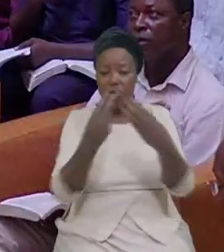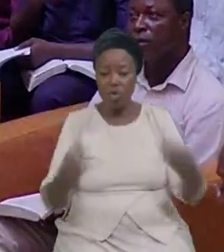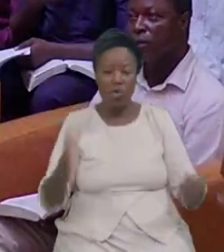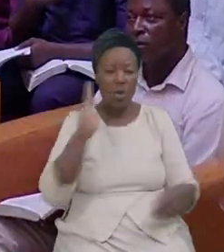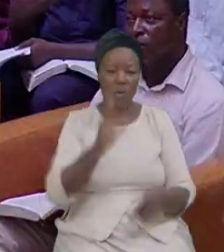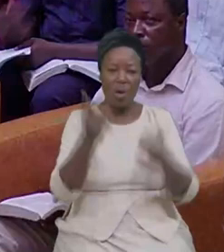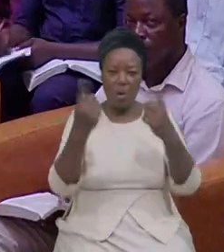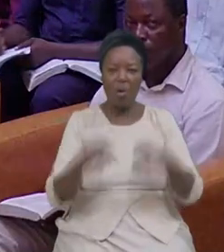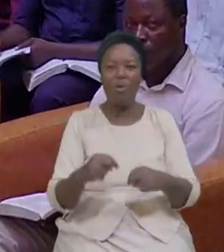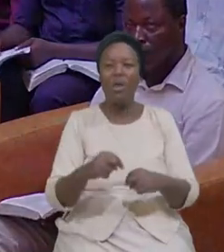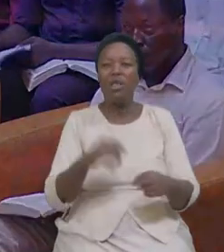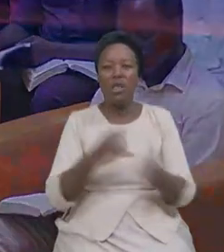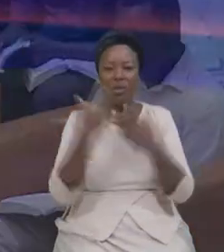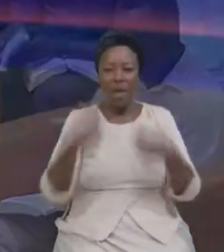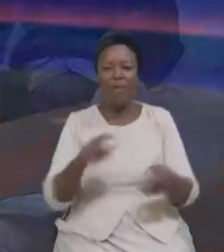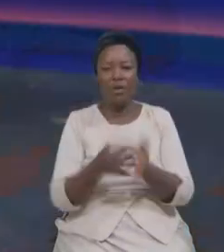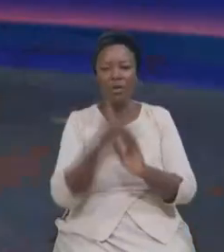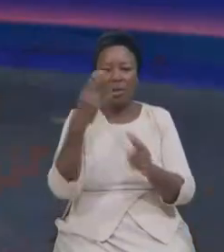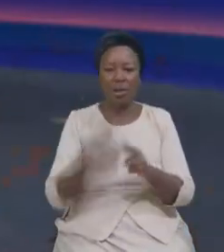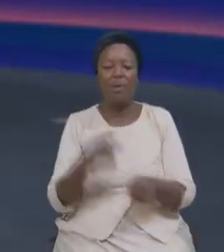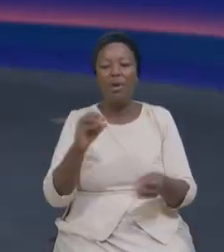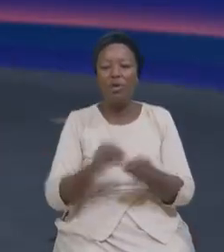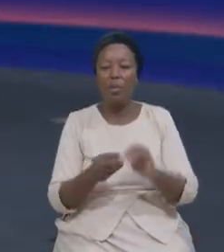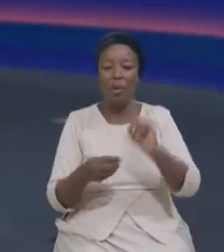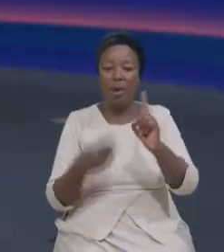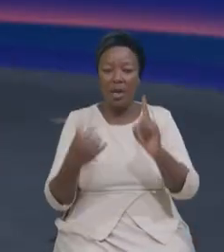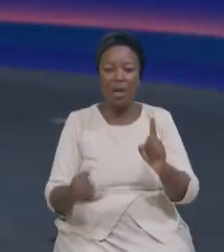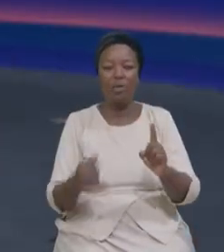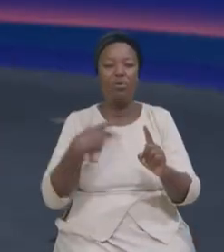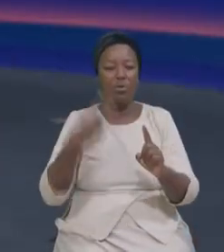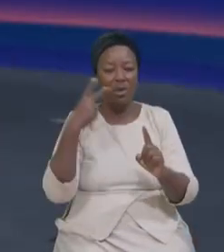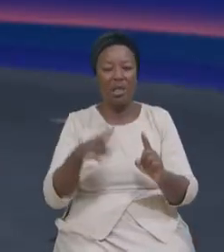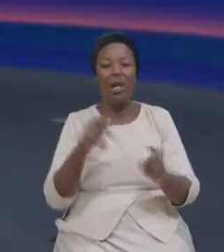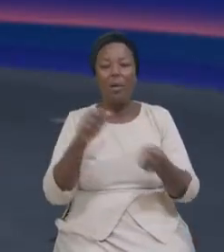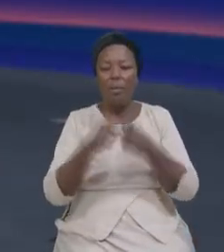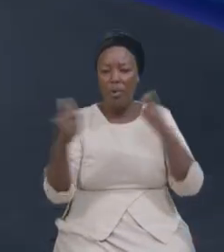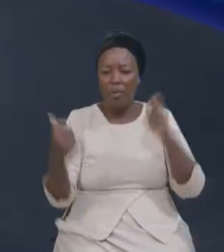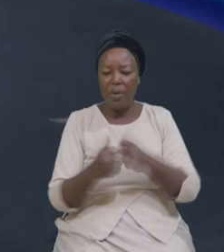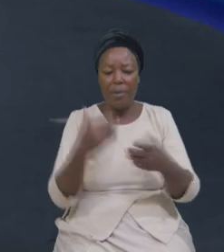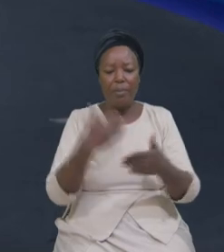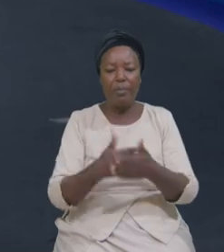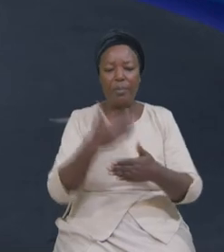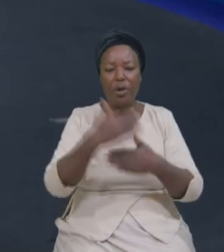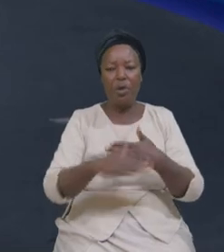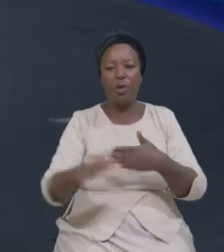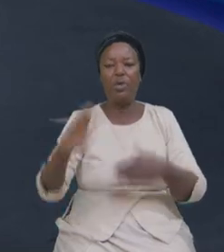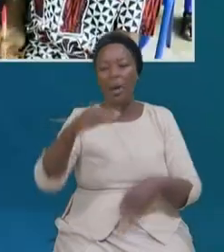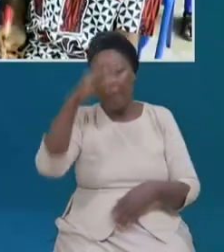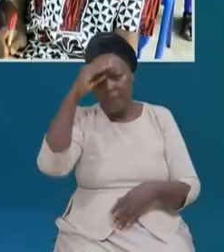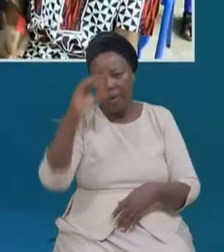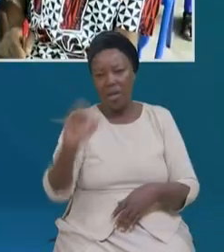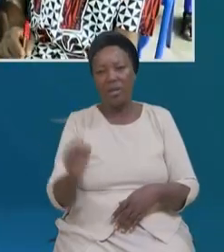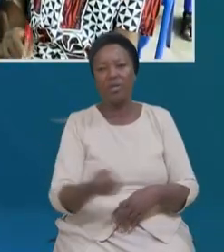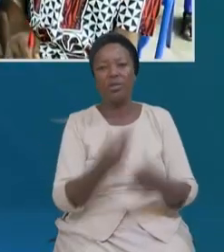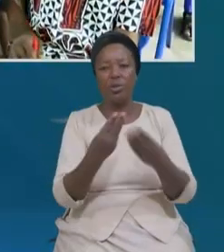to number one now. Number one, we're looking at problems beyond man's